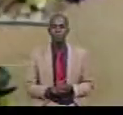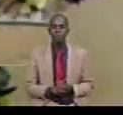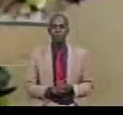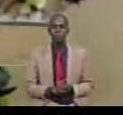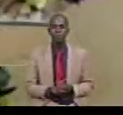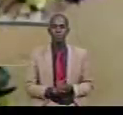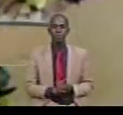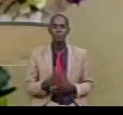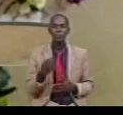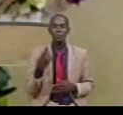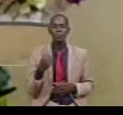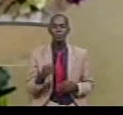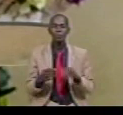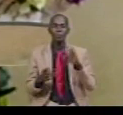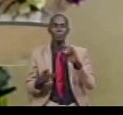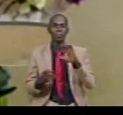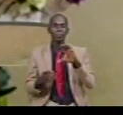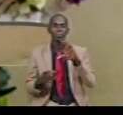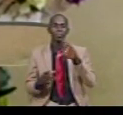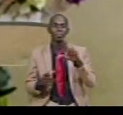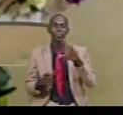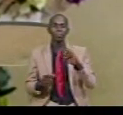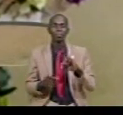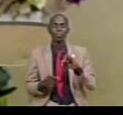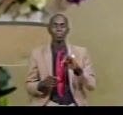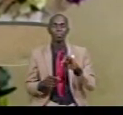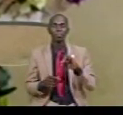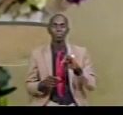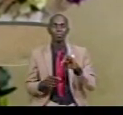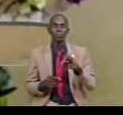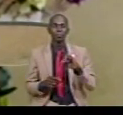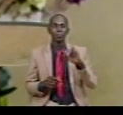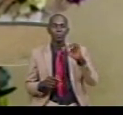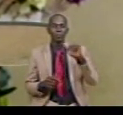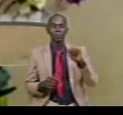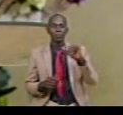The D.Life Christian Life Ministry, Asia.